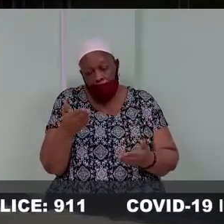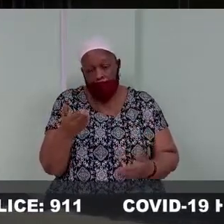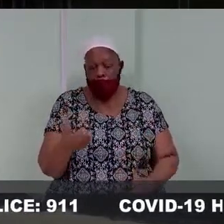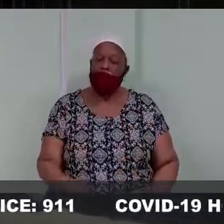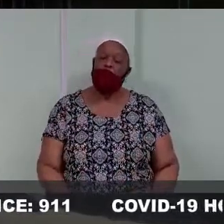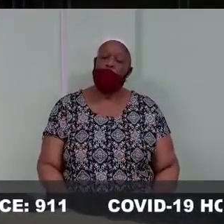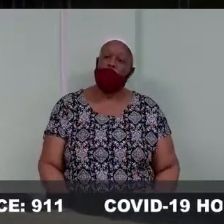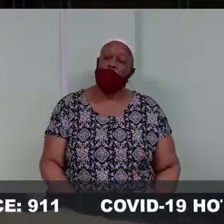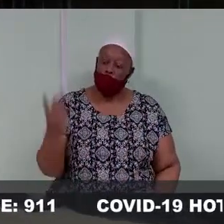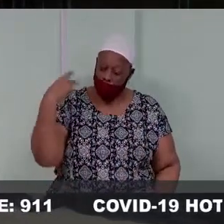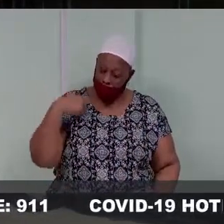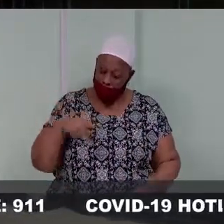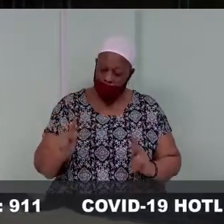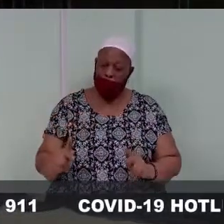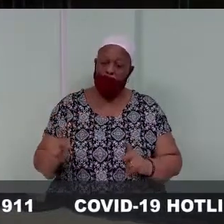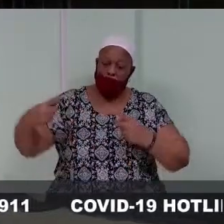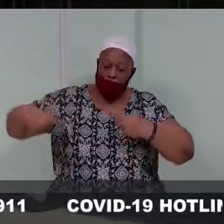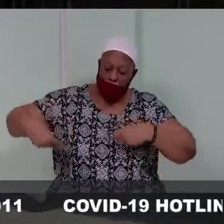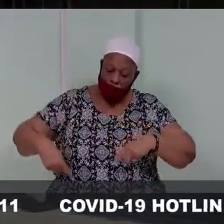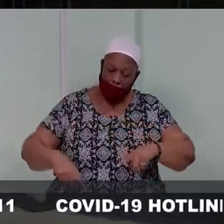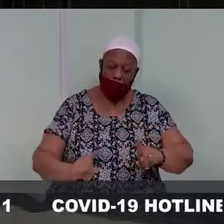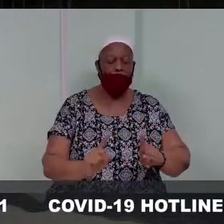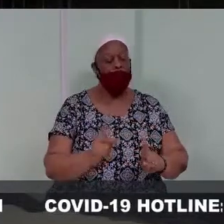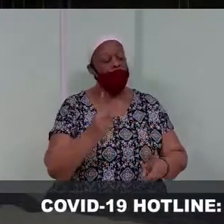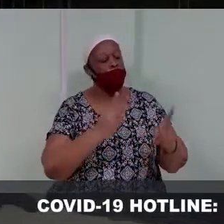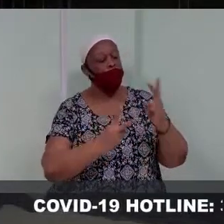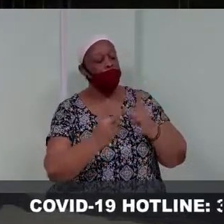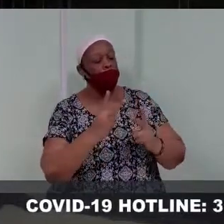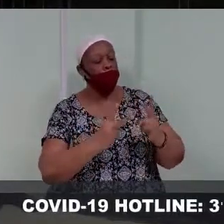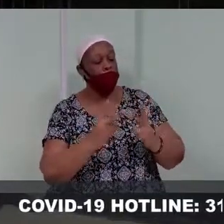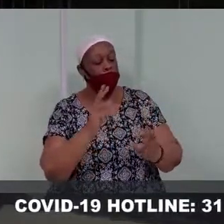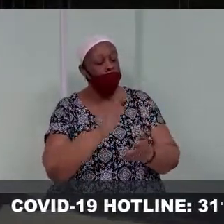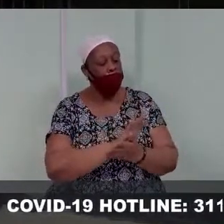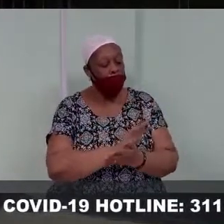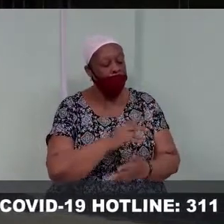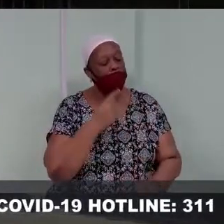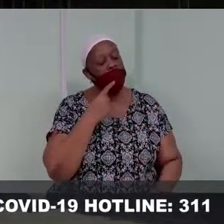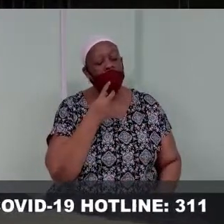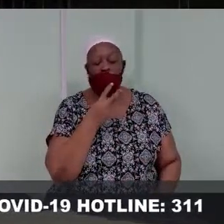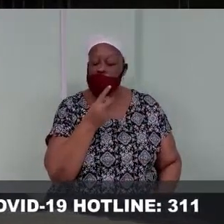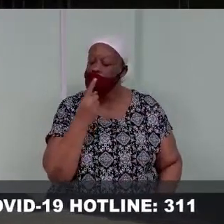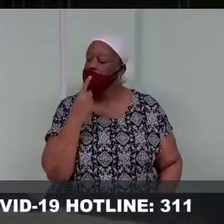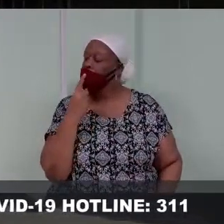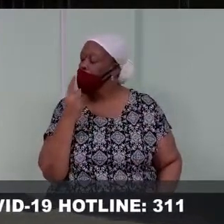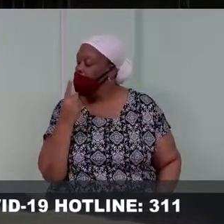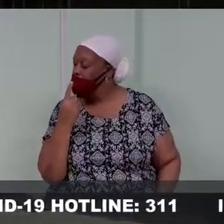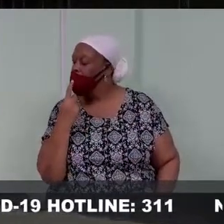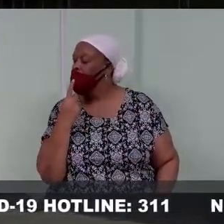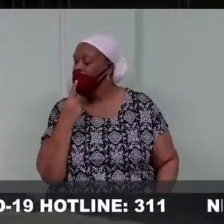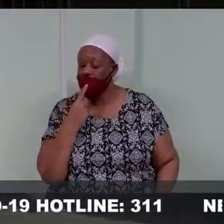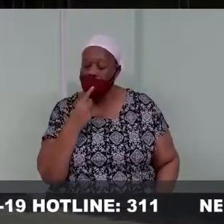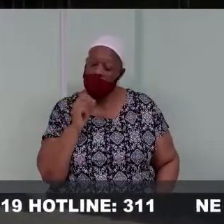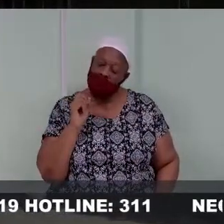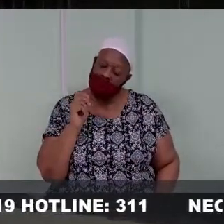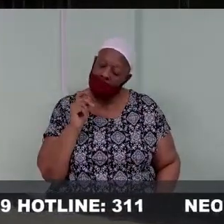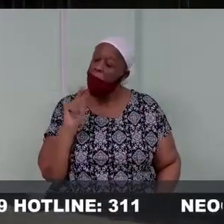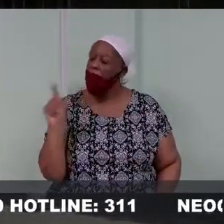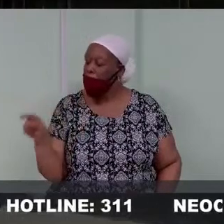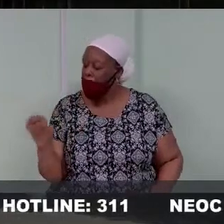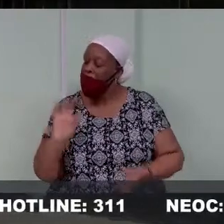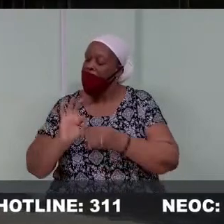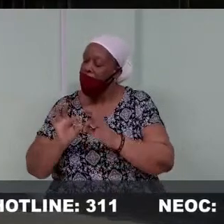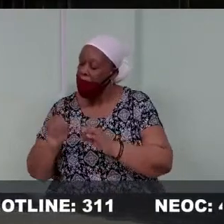site inspected, at which time the early childhood officers will advise on the suitability of the